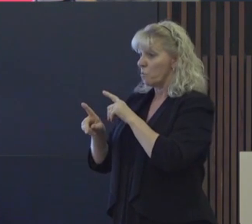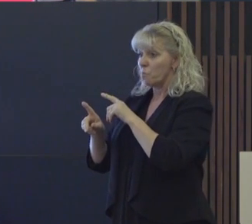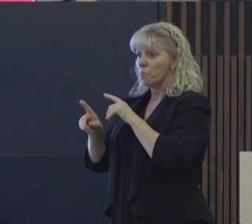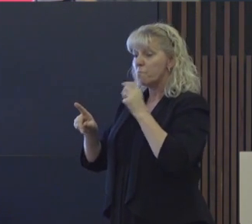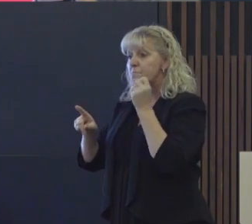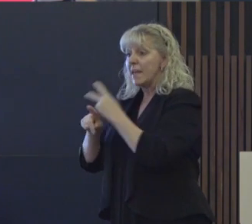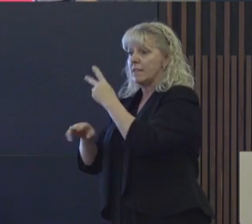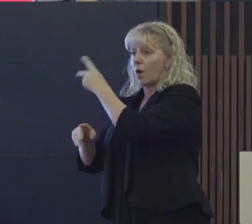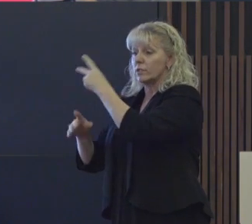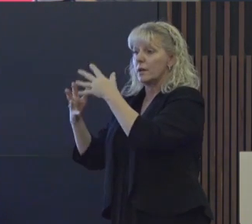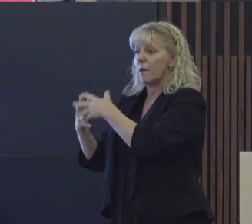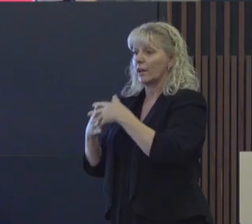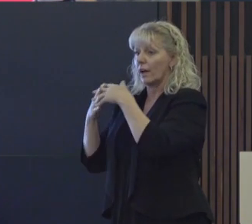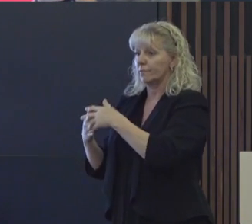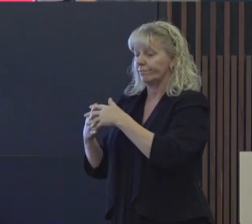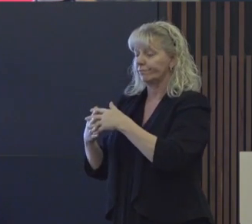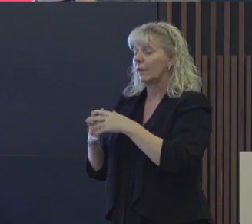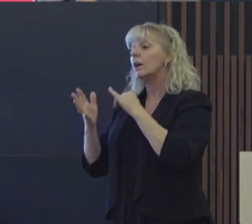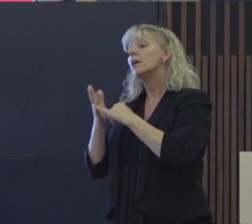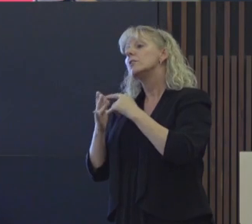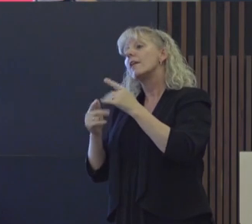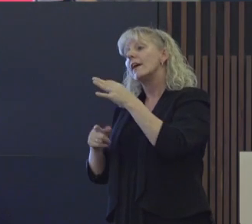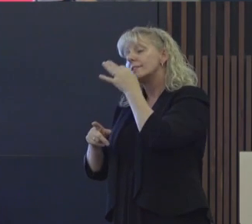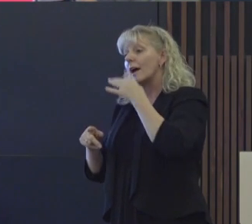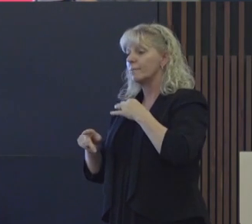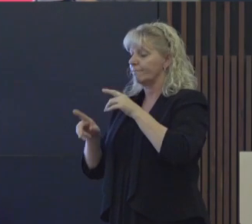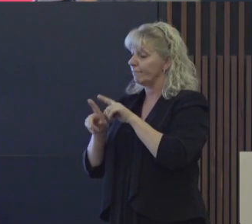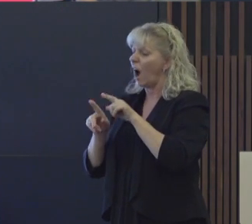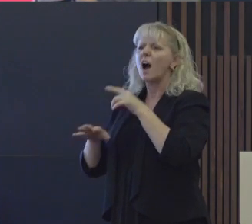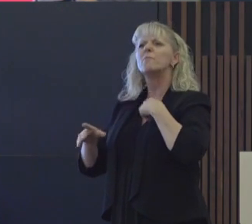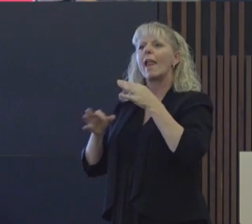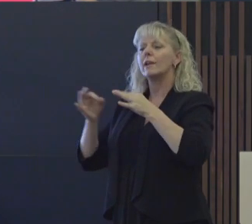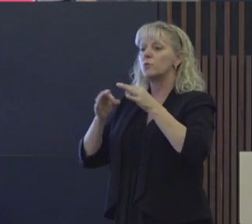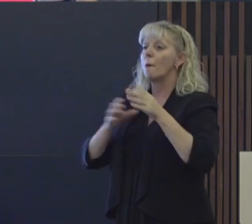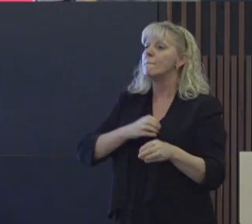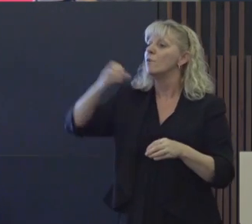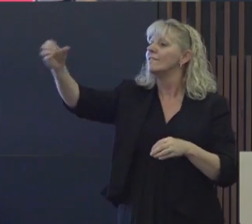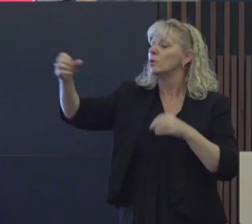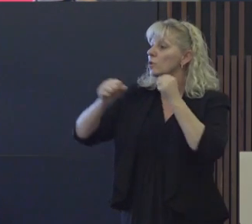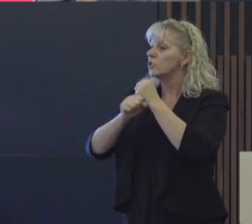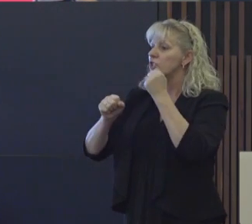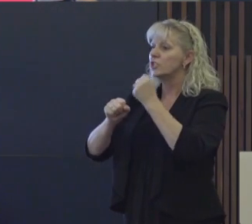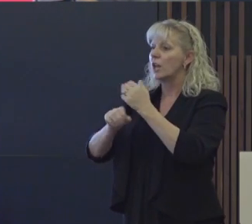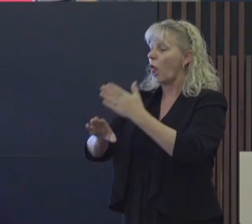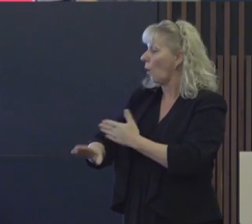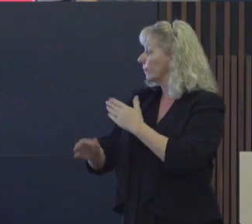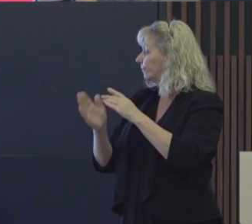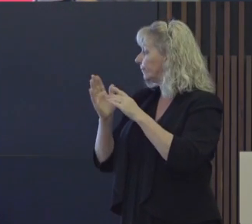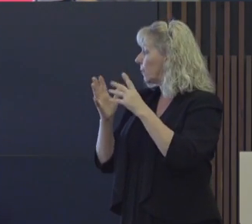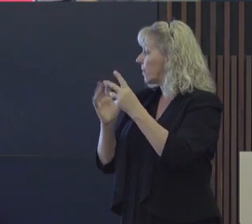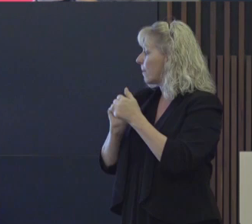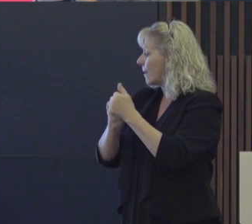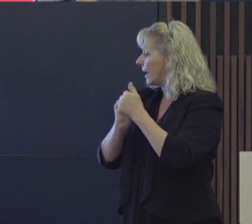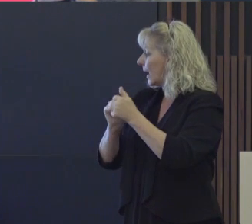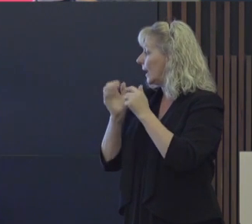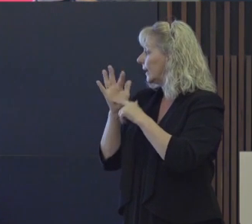on me. They asked me to move. I was planning to move to Geelong one day, and with my partner Leanne,